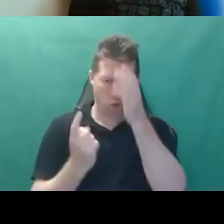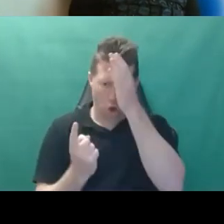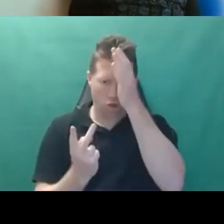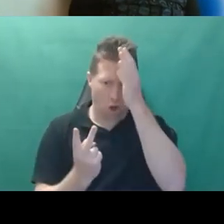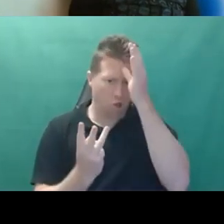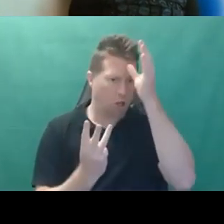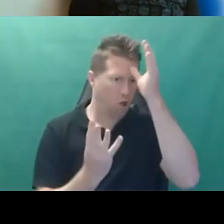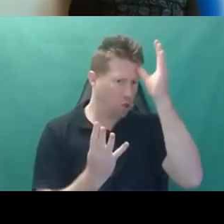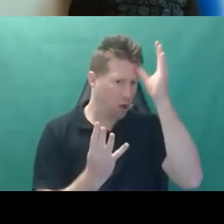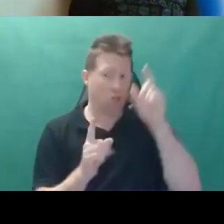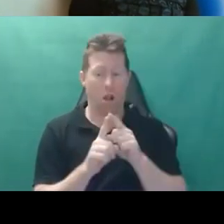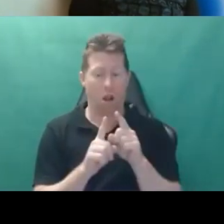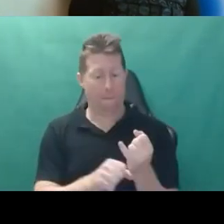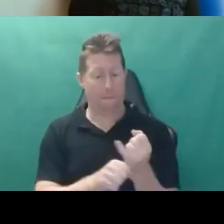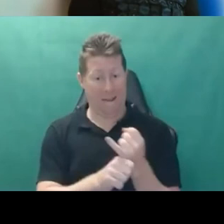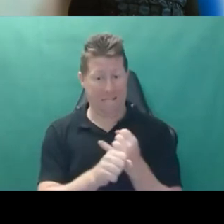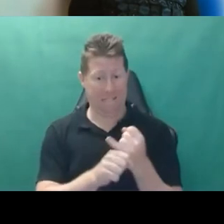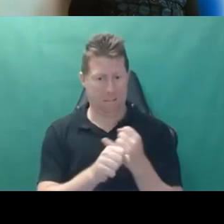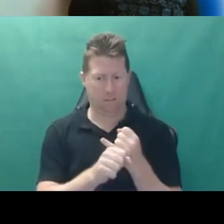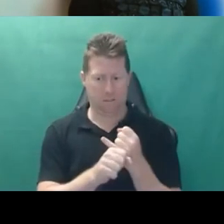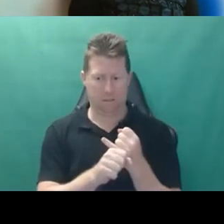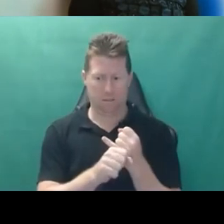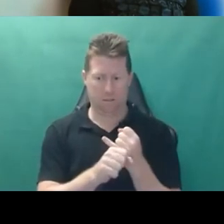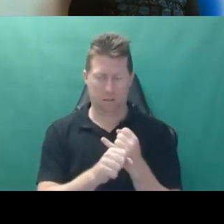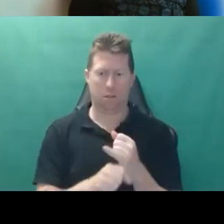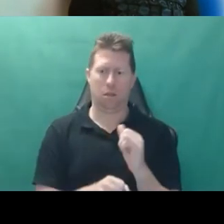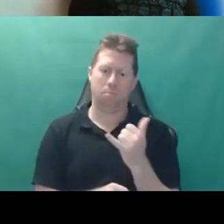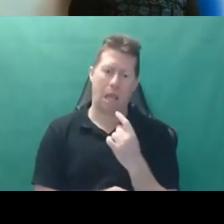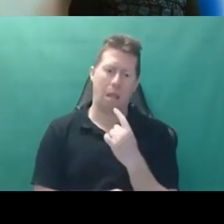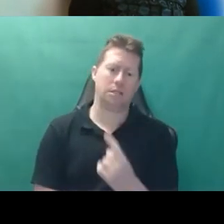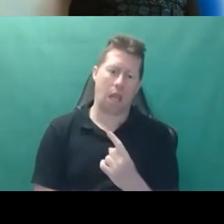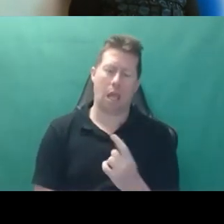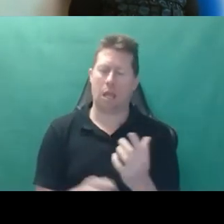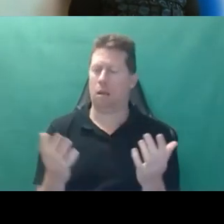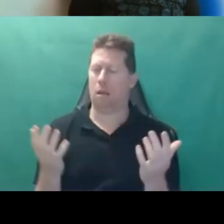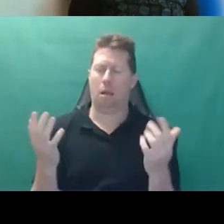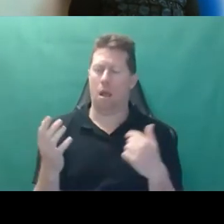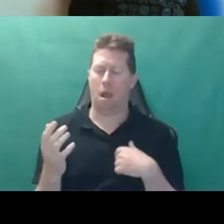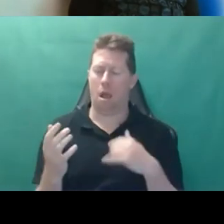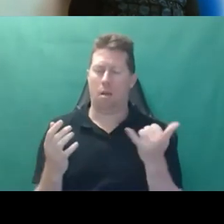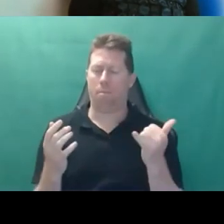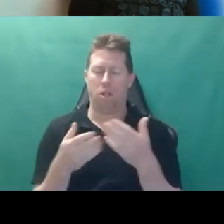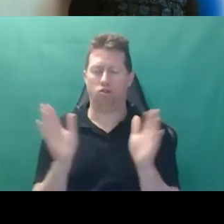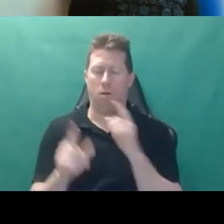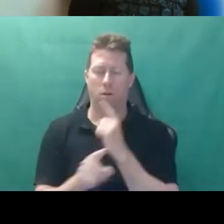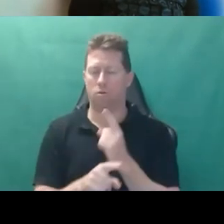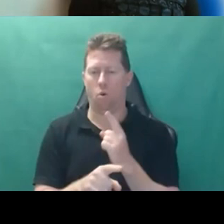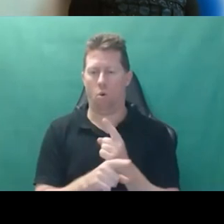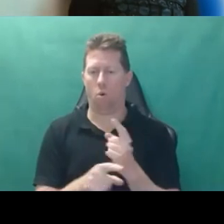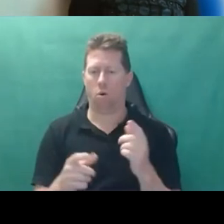that for example, medicine, um, might say, and I'm probably homogenizing, um, quite